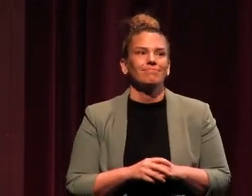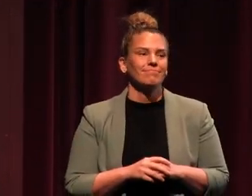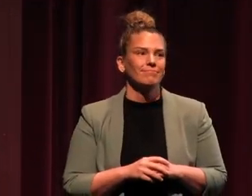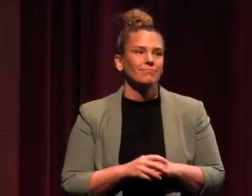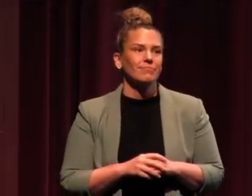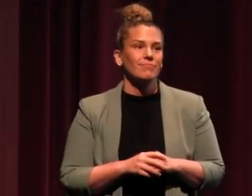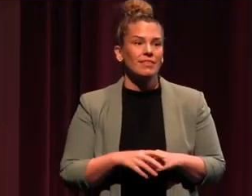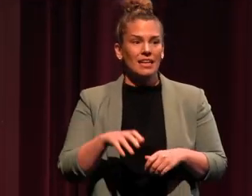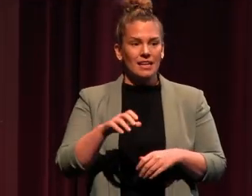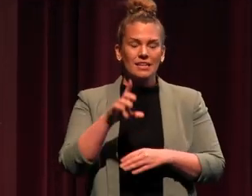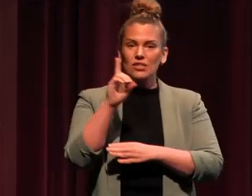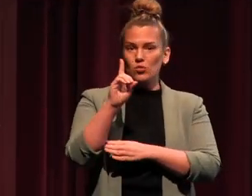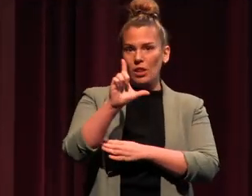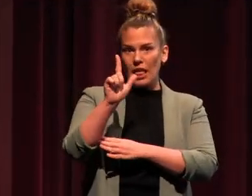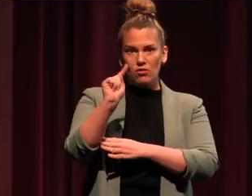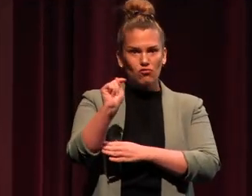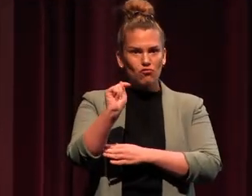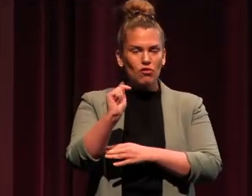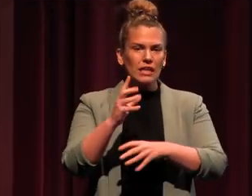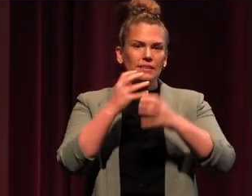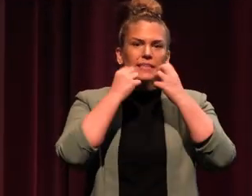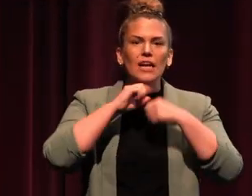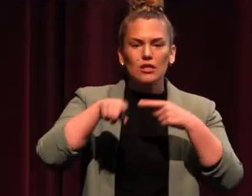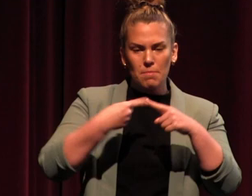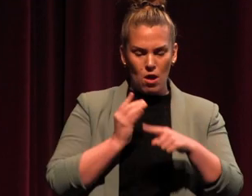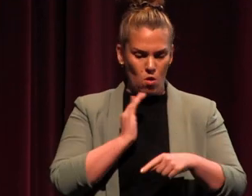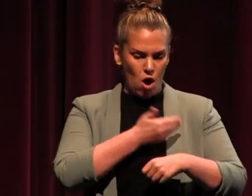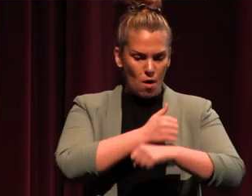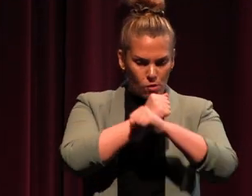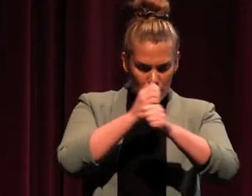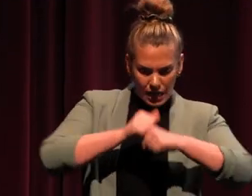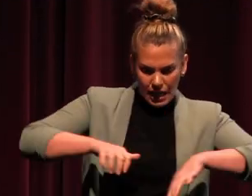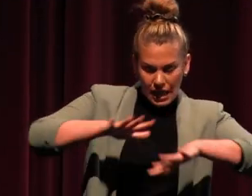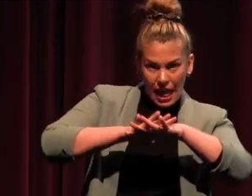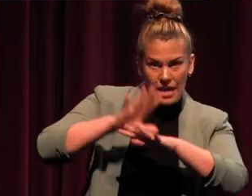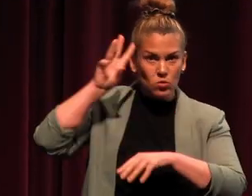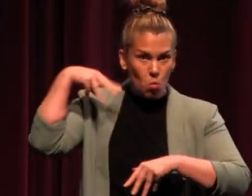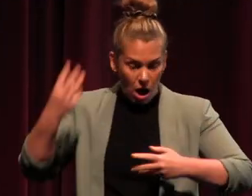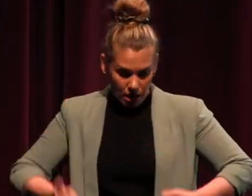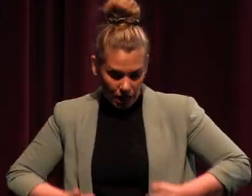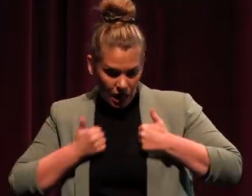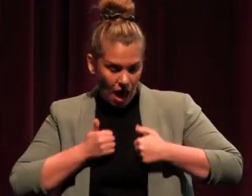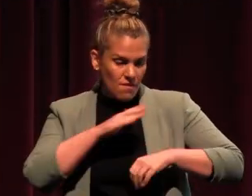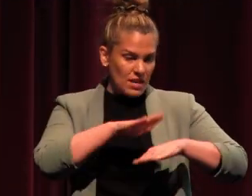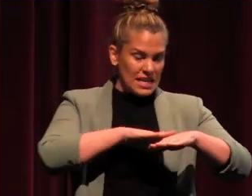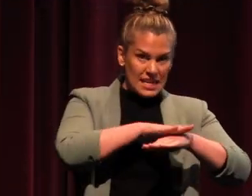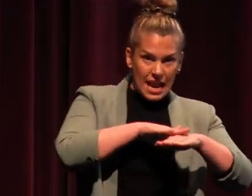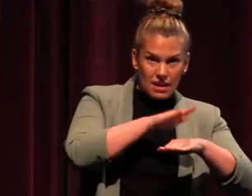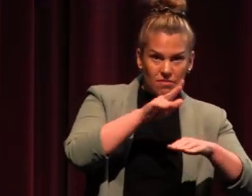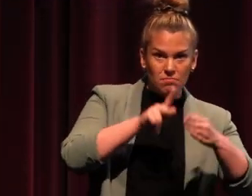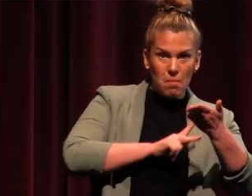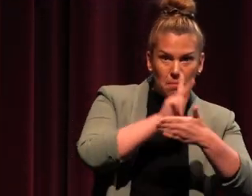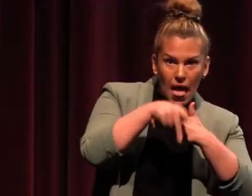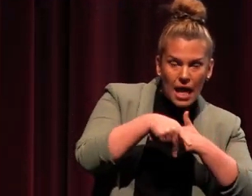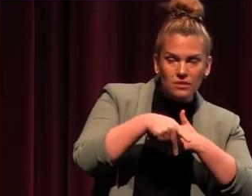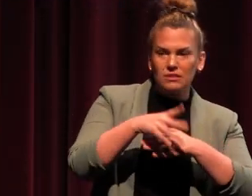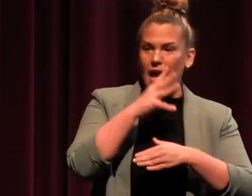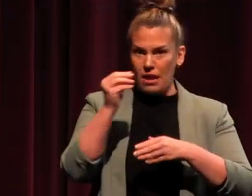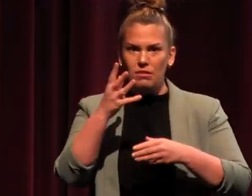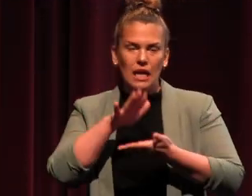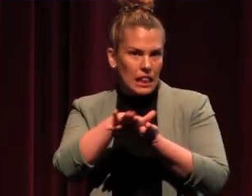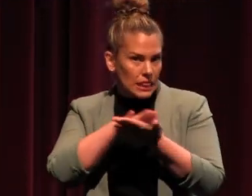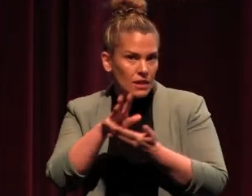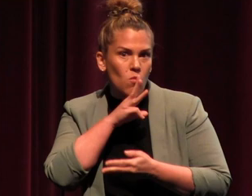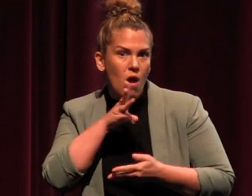The Land Trust cares for our protected lands, their wildlife, native plants, and clean water, both now and